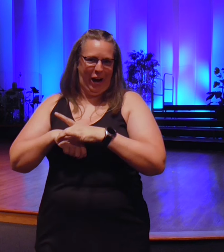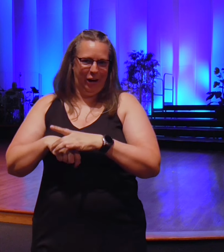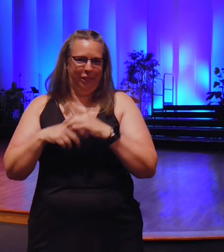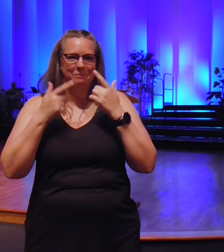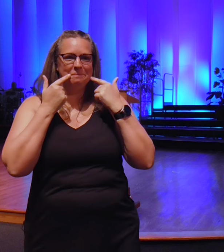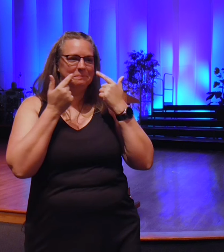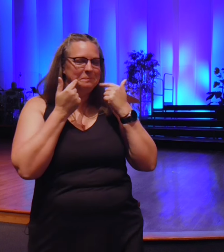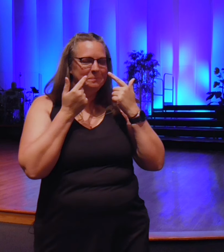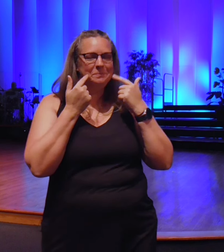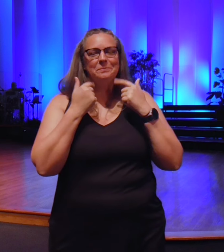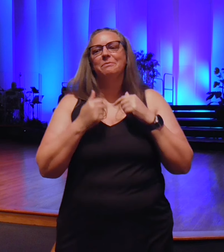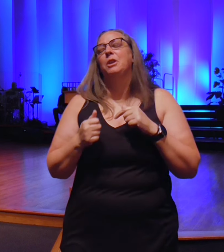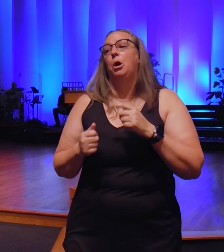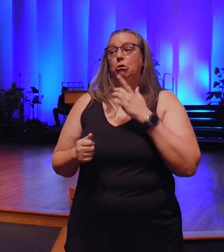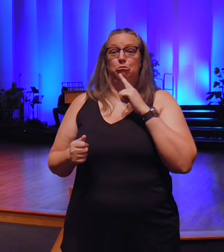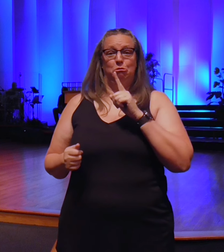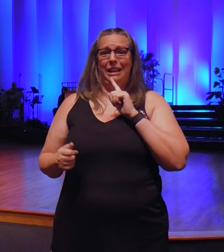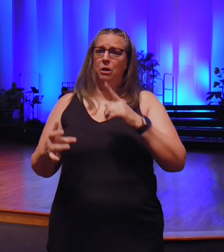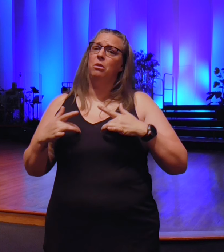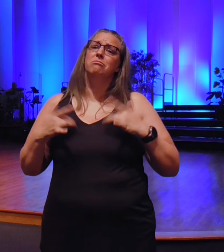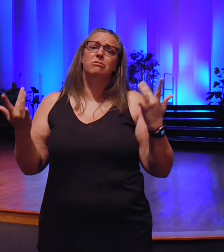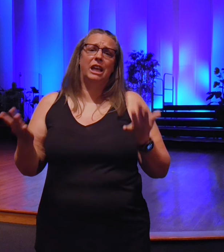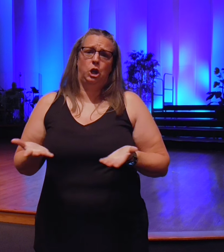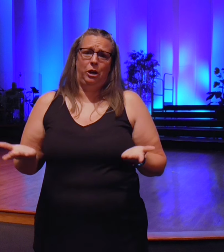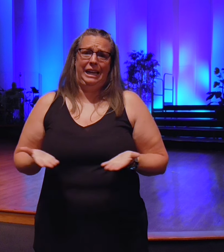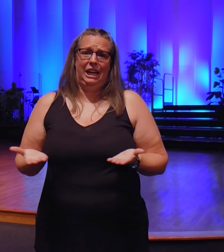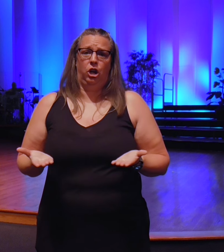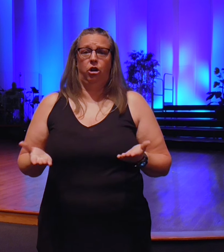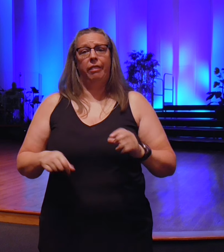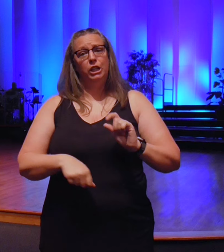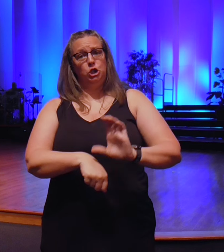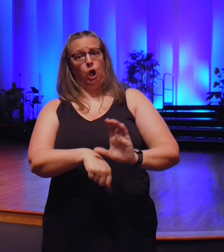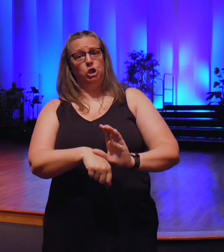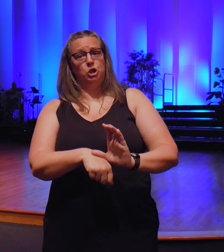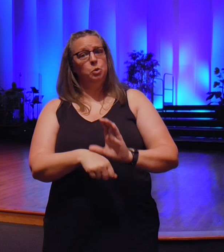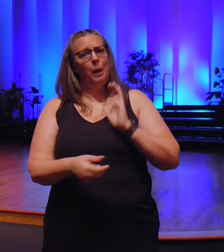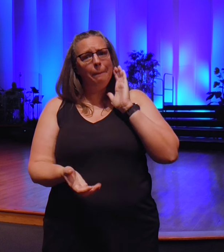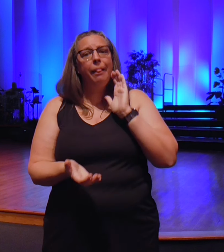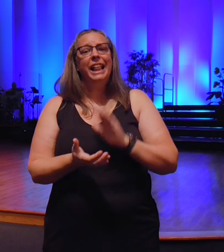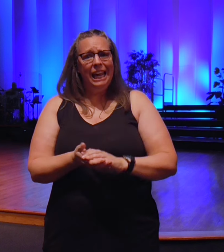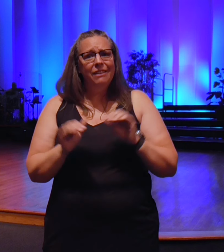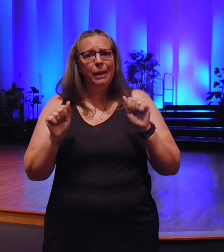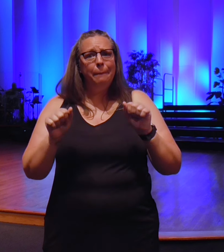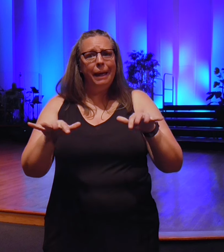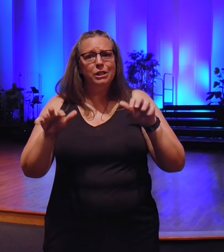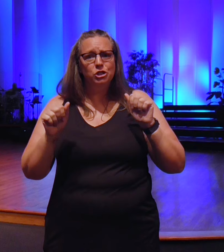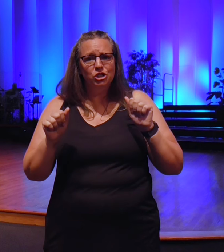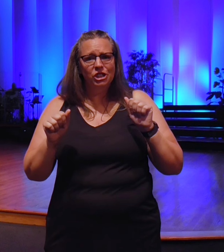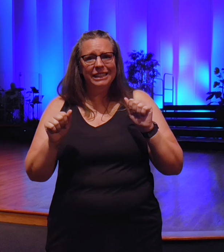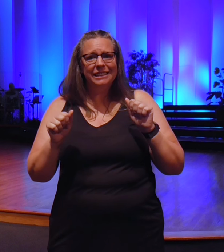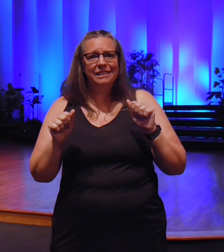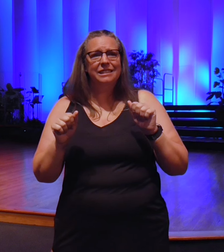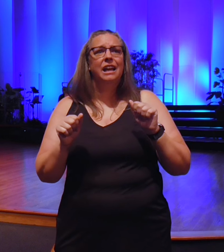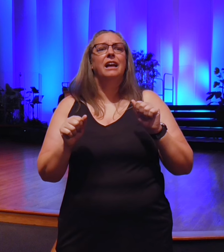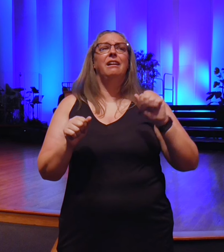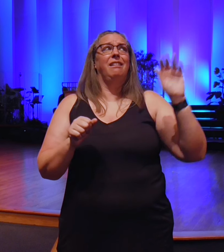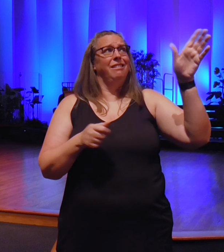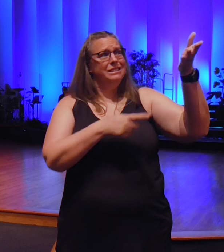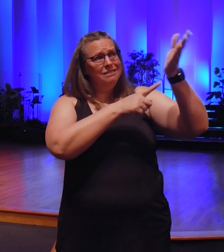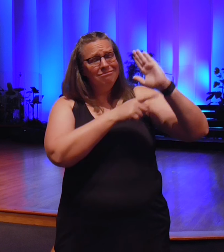glad you're here in this church where we do believe in a little magic, that the divine is surrounding us all the